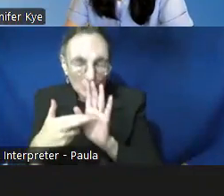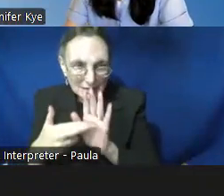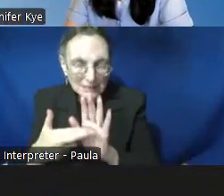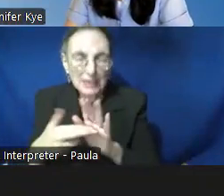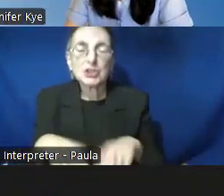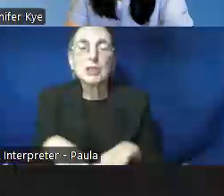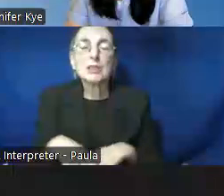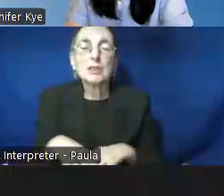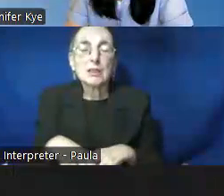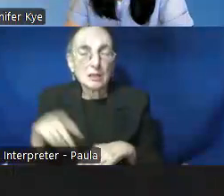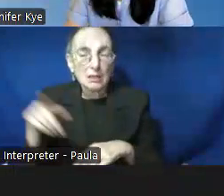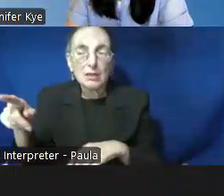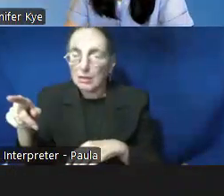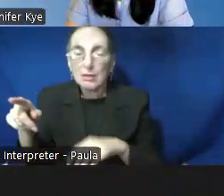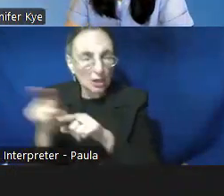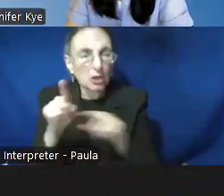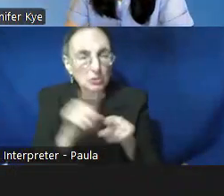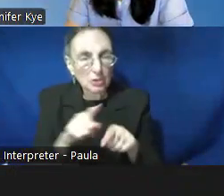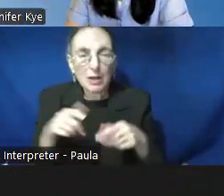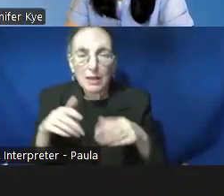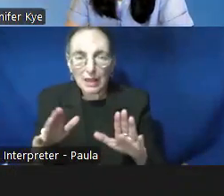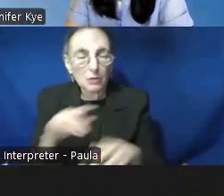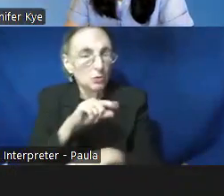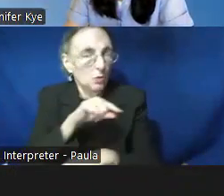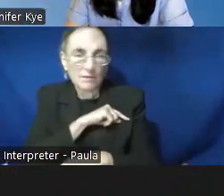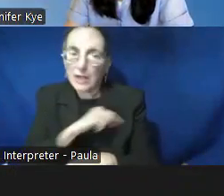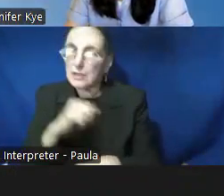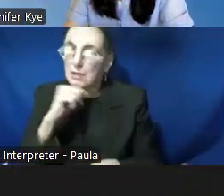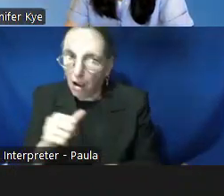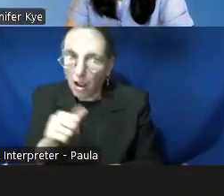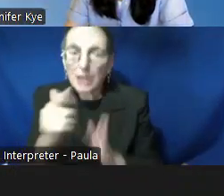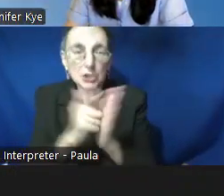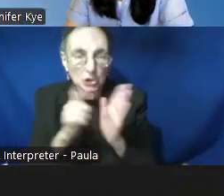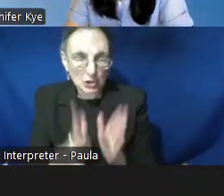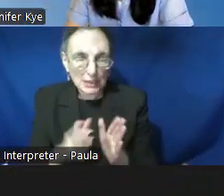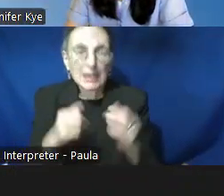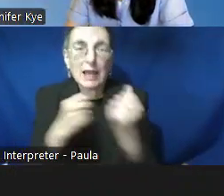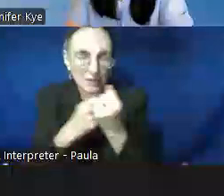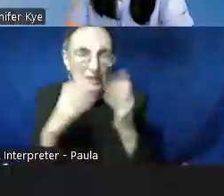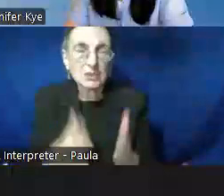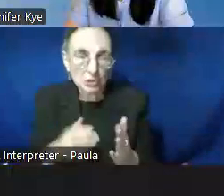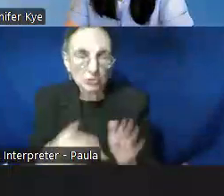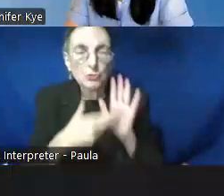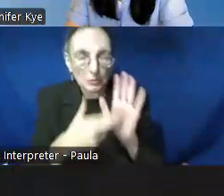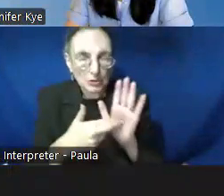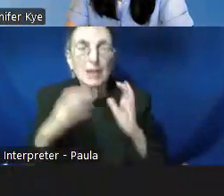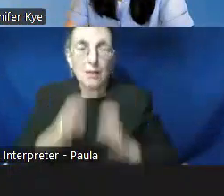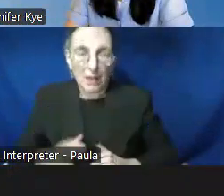allow qualified non-attorney advocates to represent tenants as well. Next